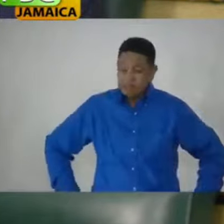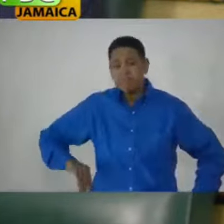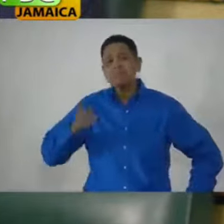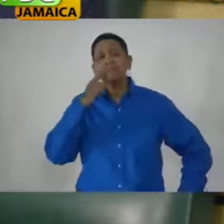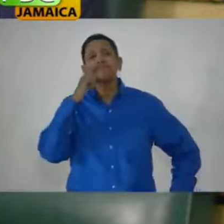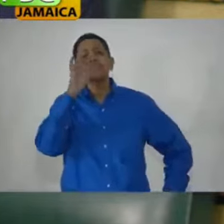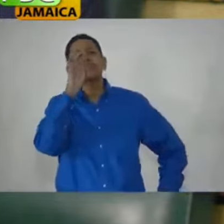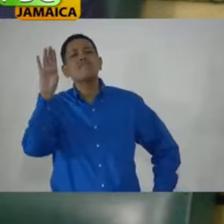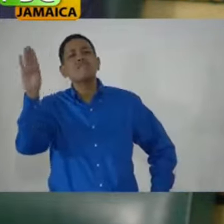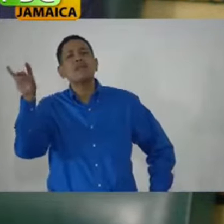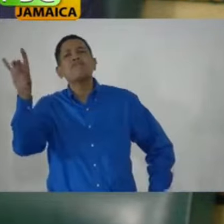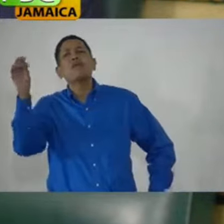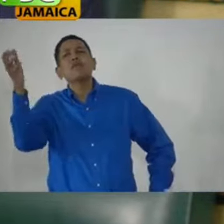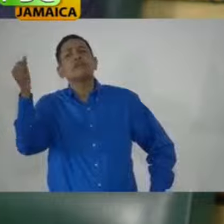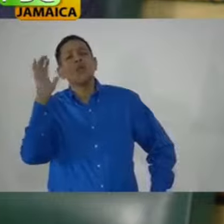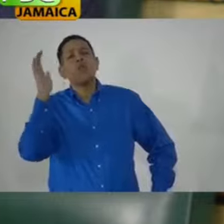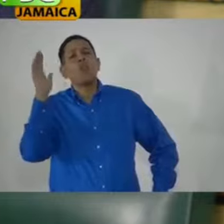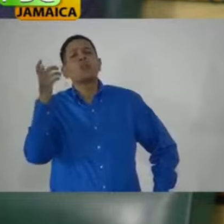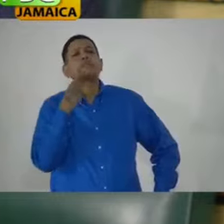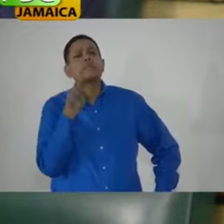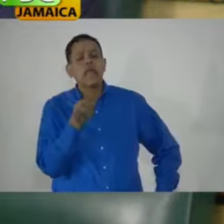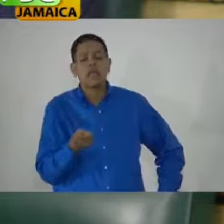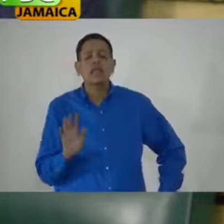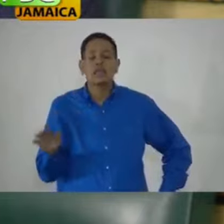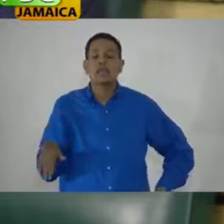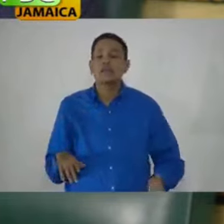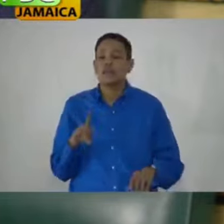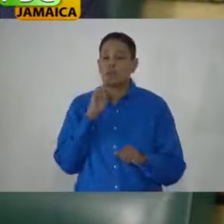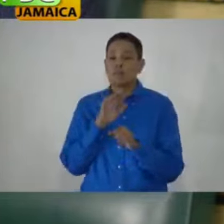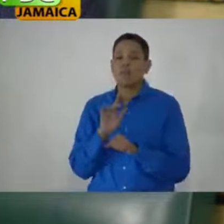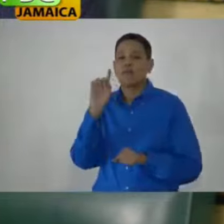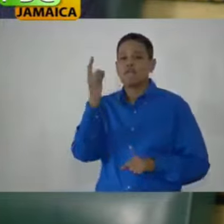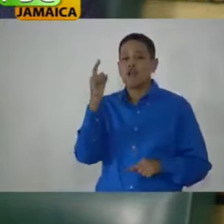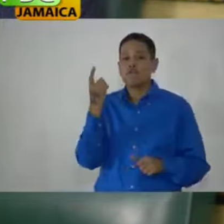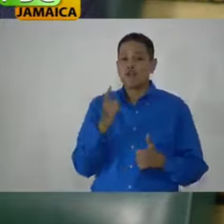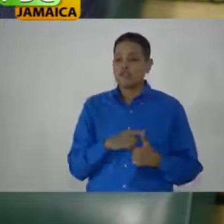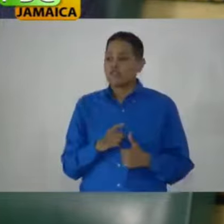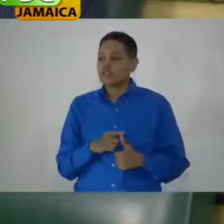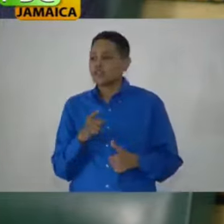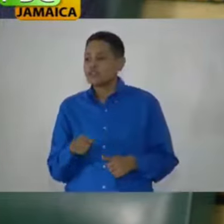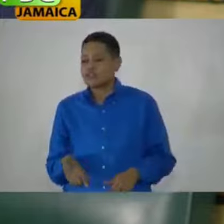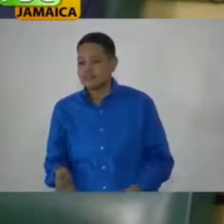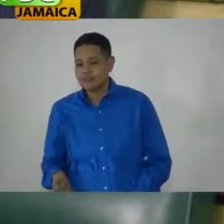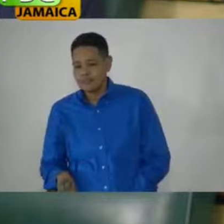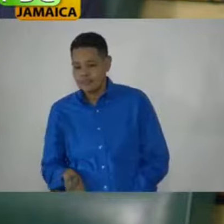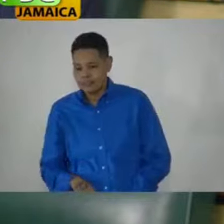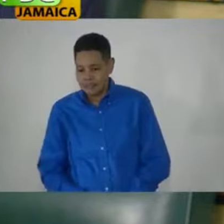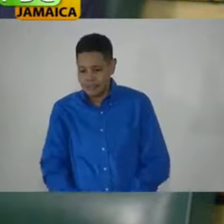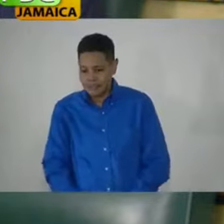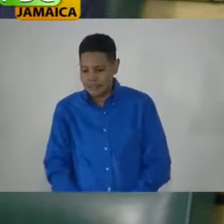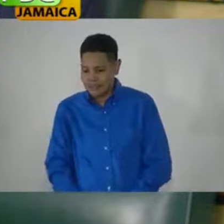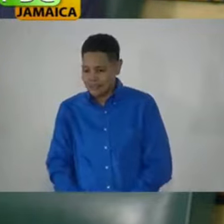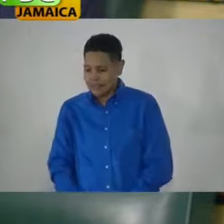right, 77 billion. Promise number one, nutrition.